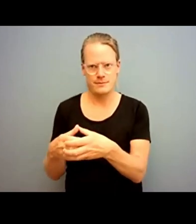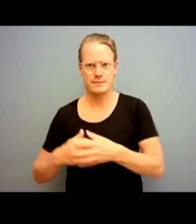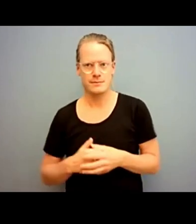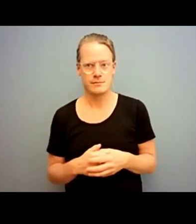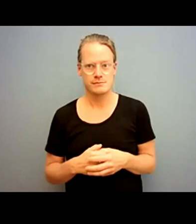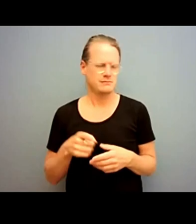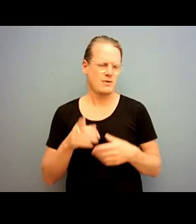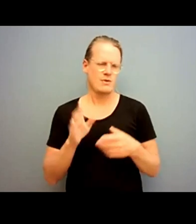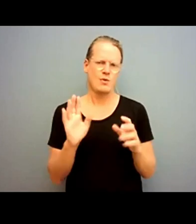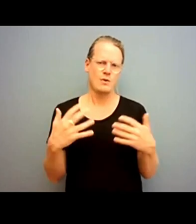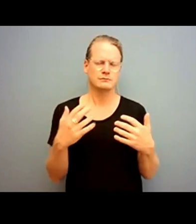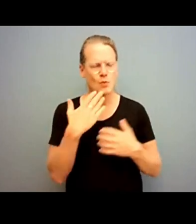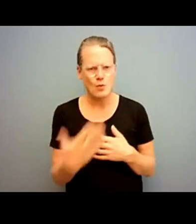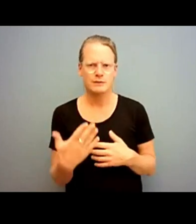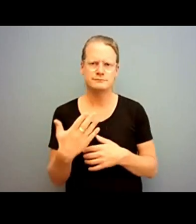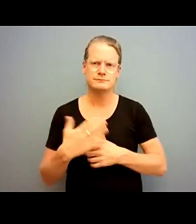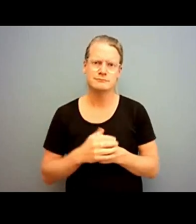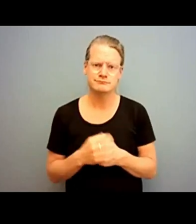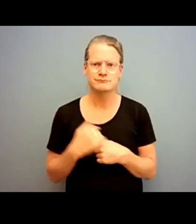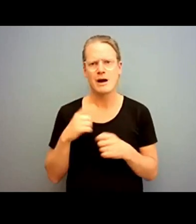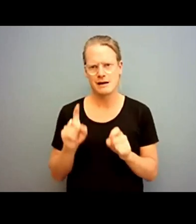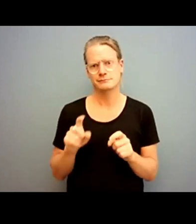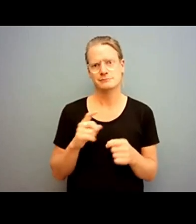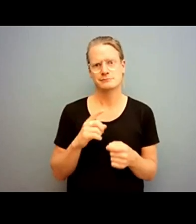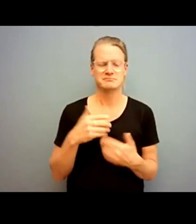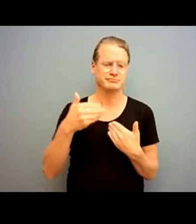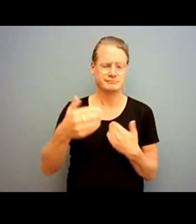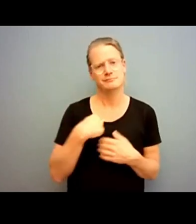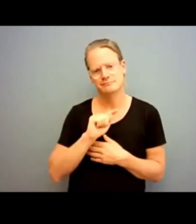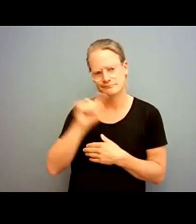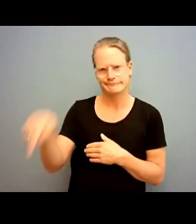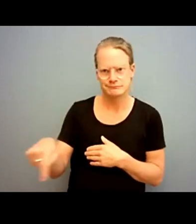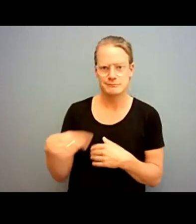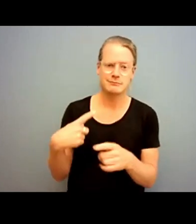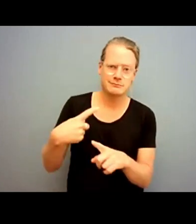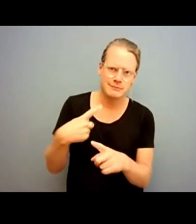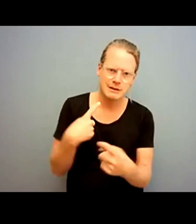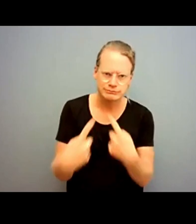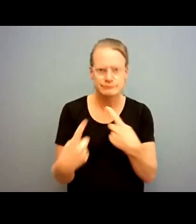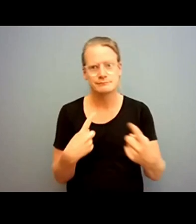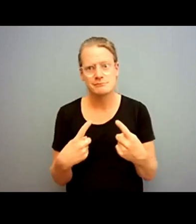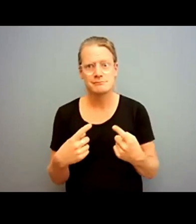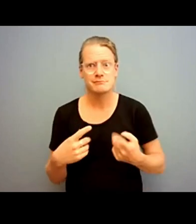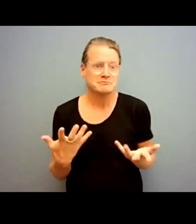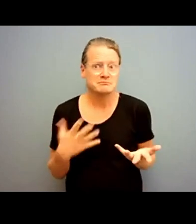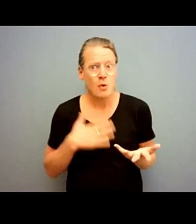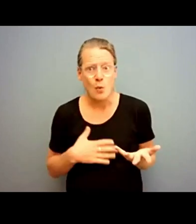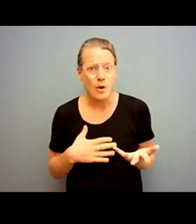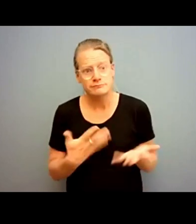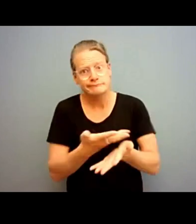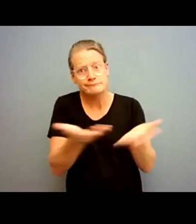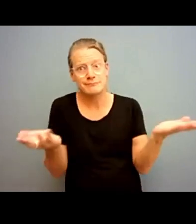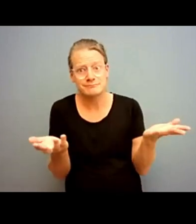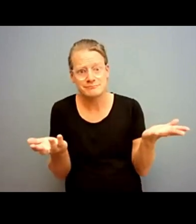coming back to you for sure. And I'd love to connect with the Sami Parliament in particular afterwards. Thank you so much.